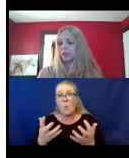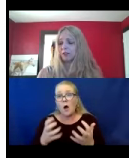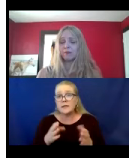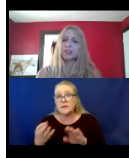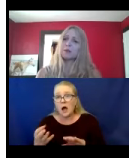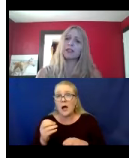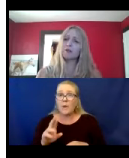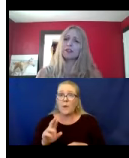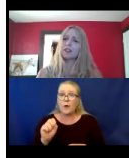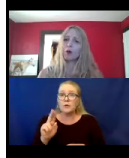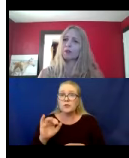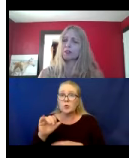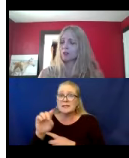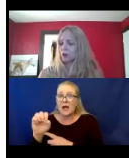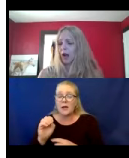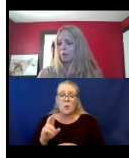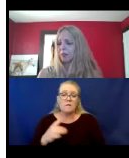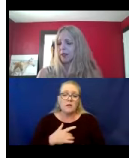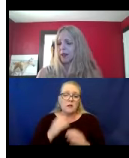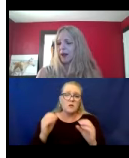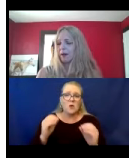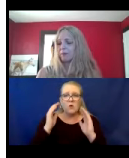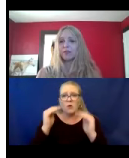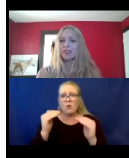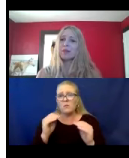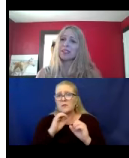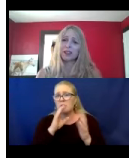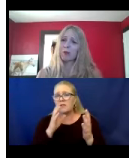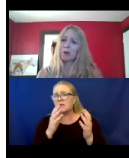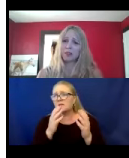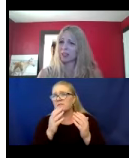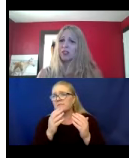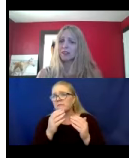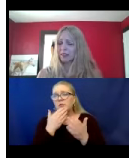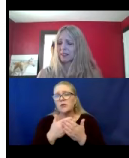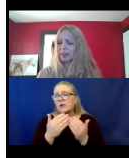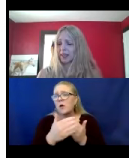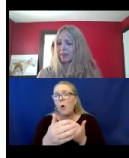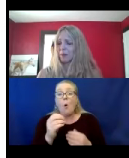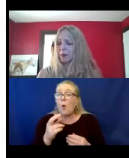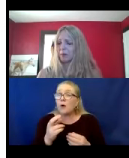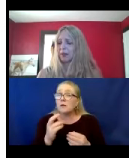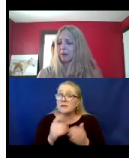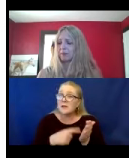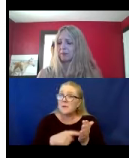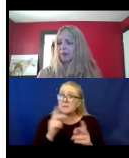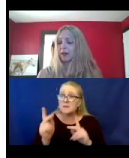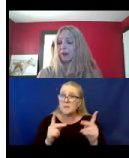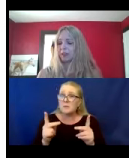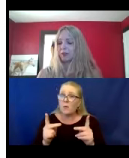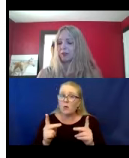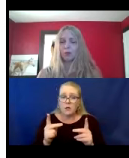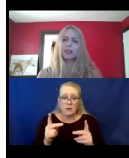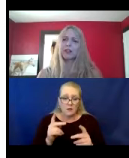or just seemingly feeling hopeless and trapped. Sometimes they give away possessions and things like that. That might be